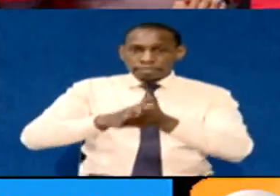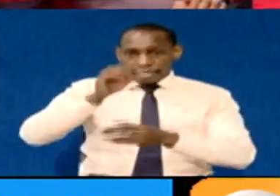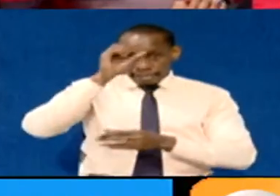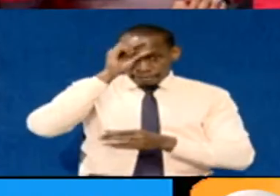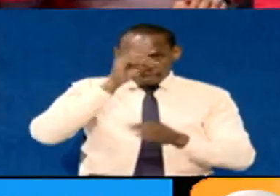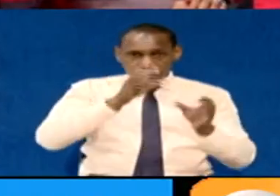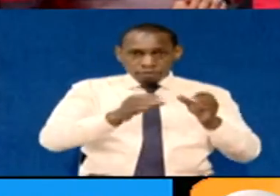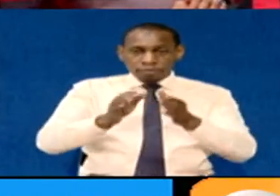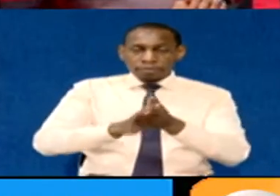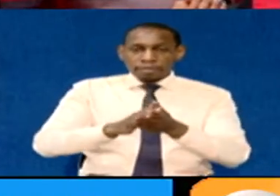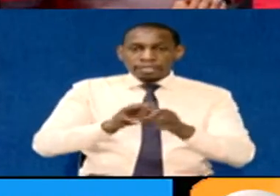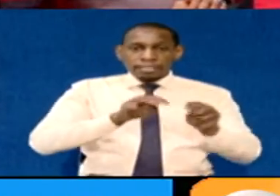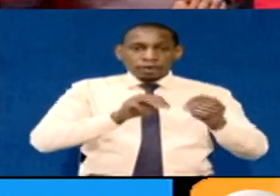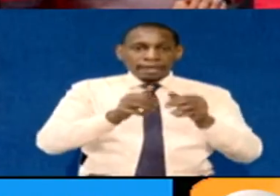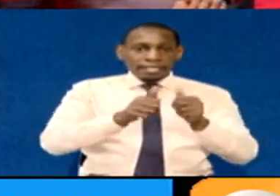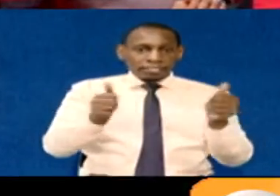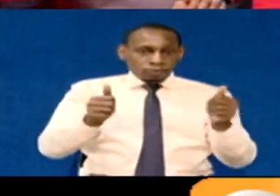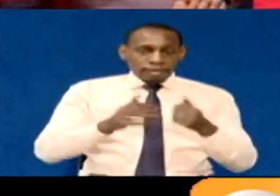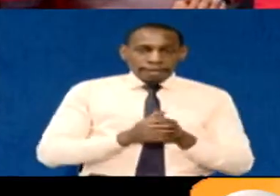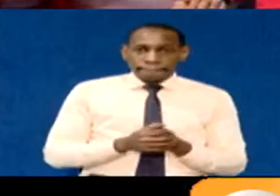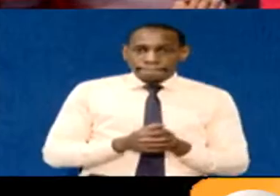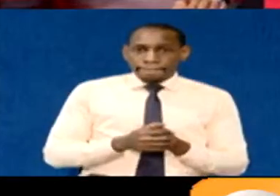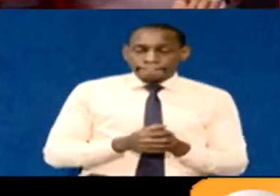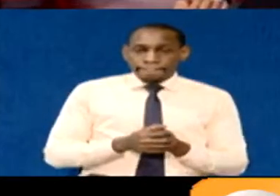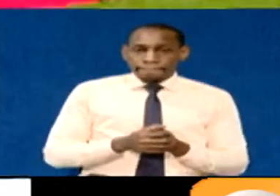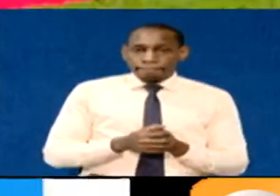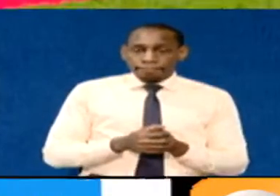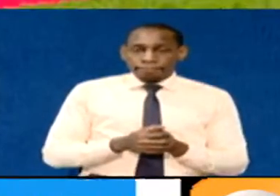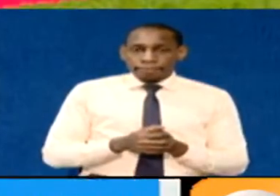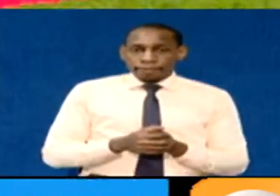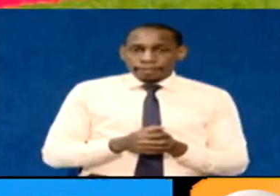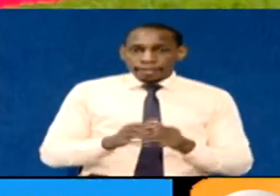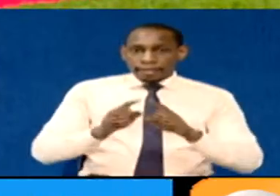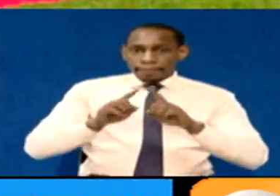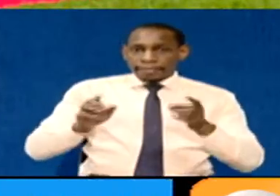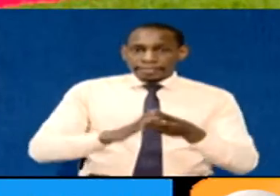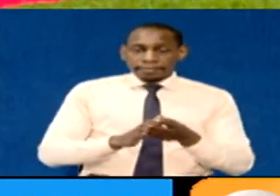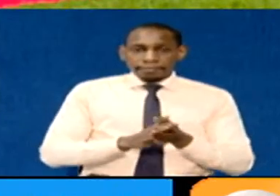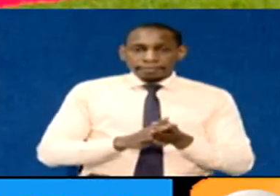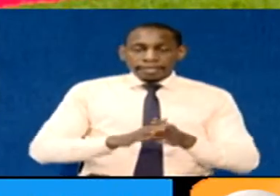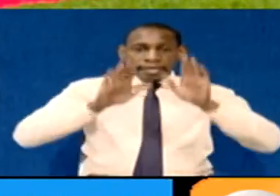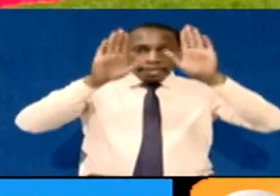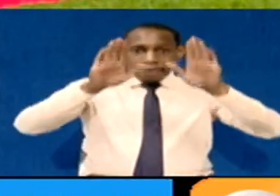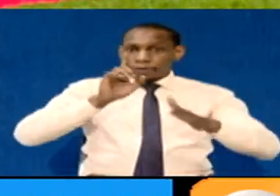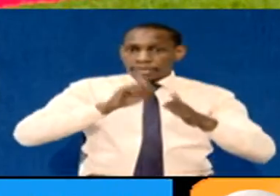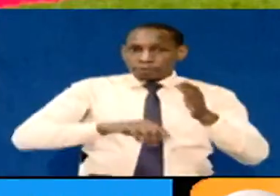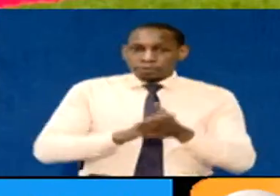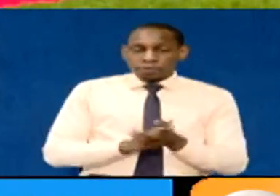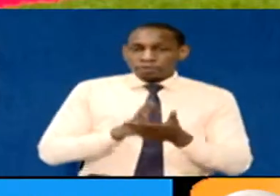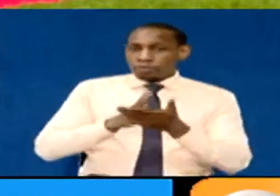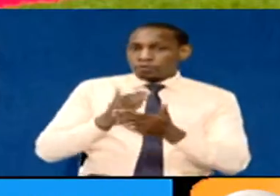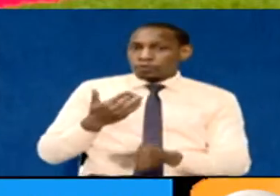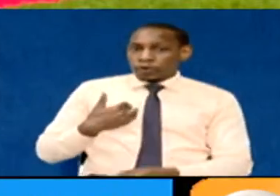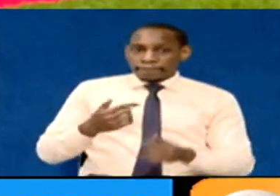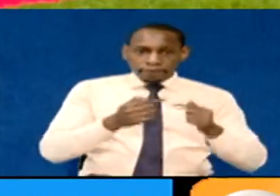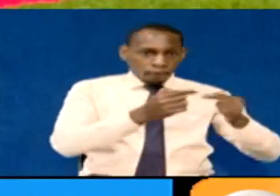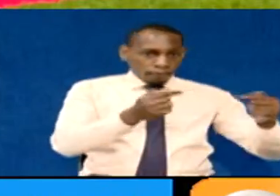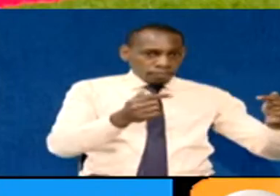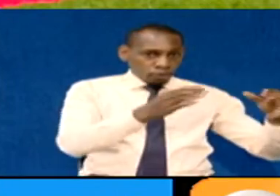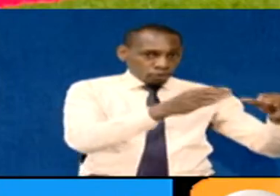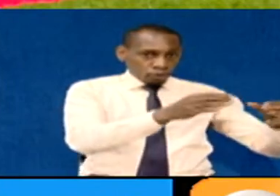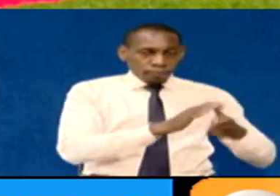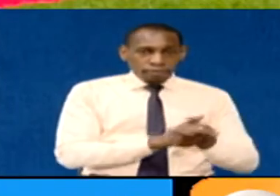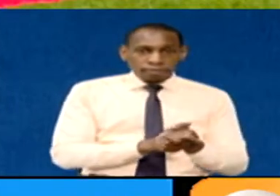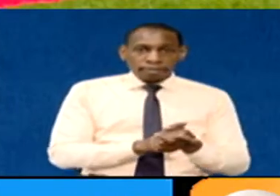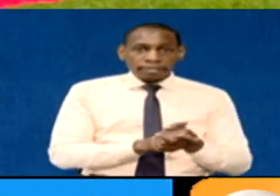agencies are well managed. So I look at it in that context. But more fundamentally, do we have an opposition